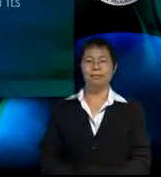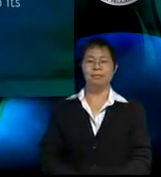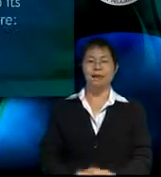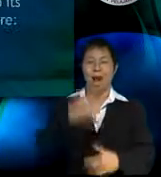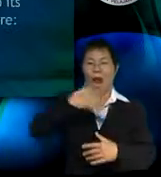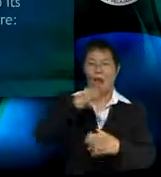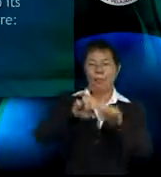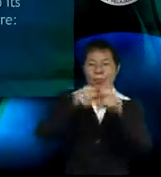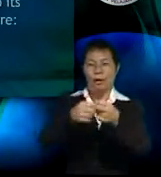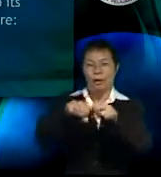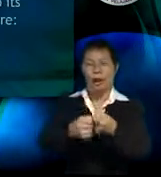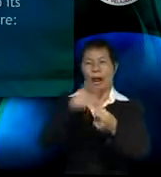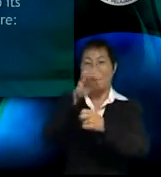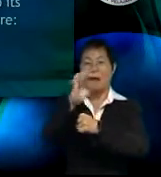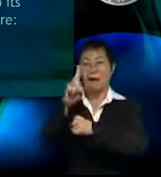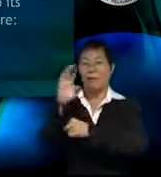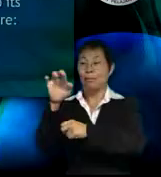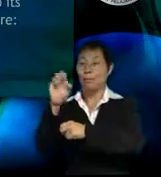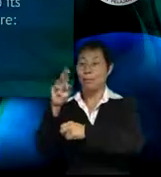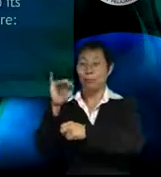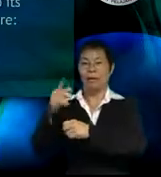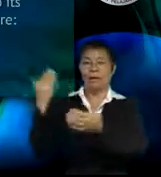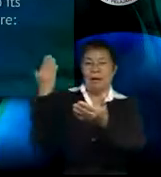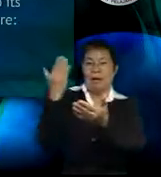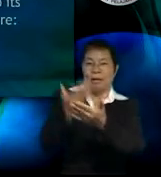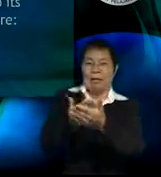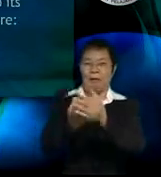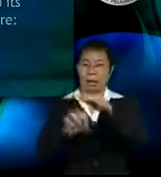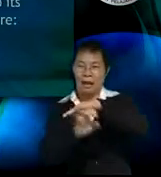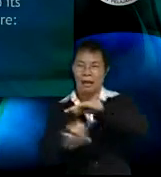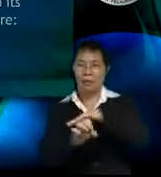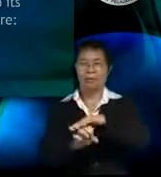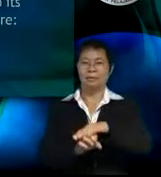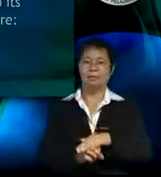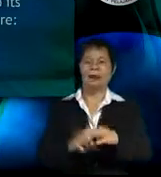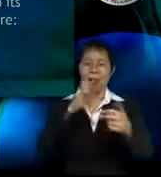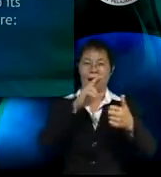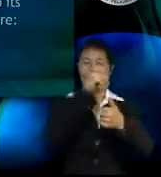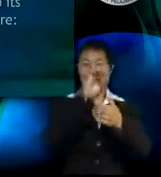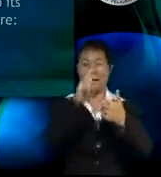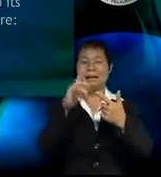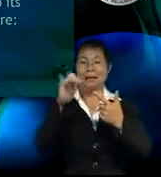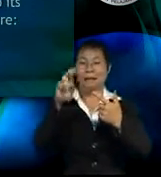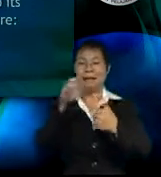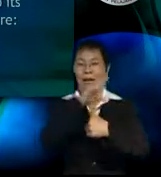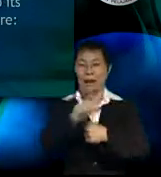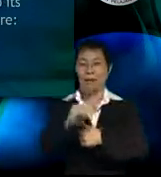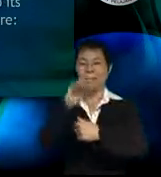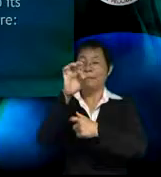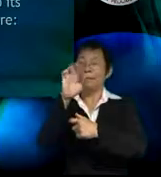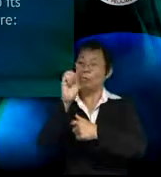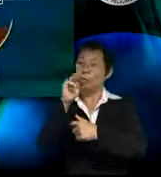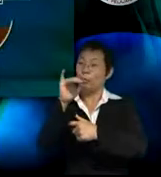The heat breaks down lead bromide into its elements, which are lead ions and bromide